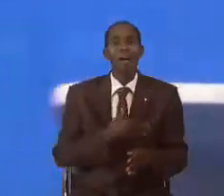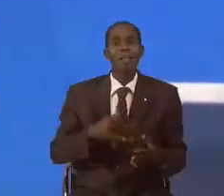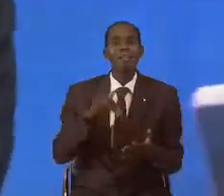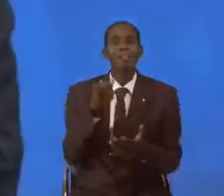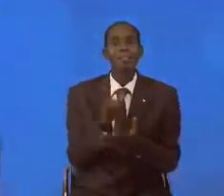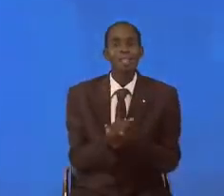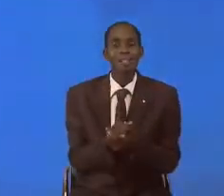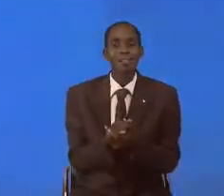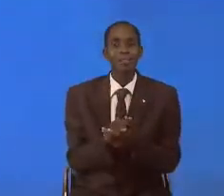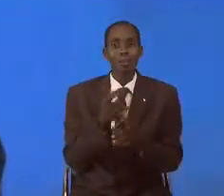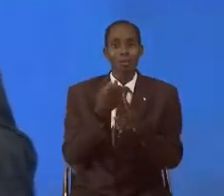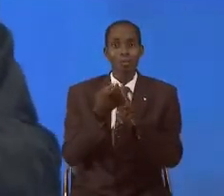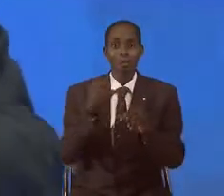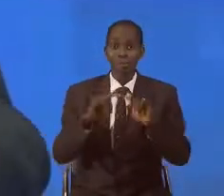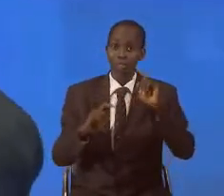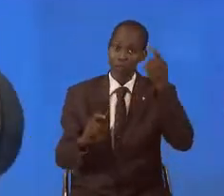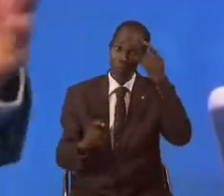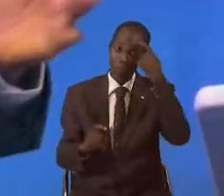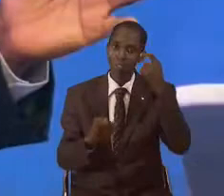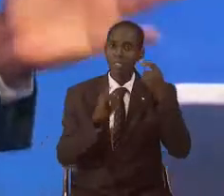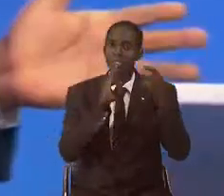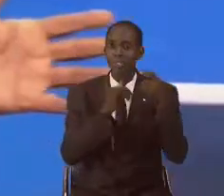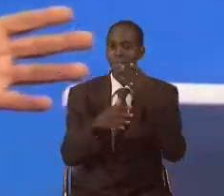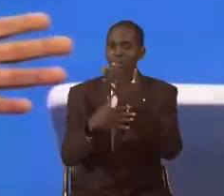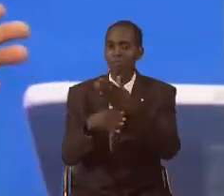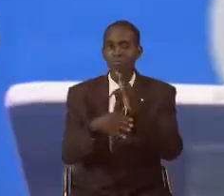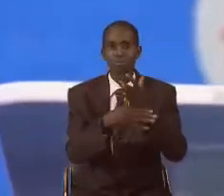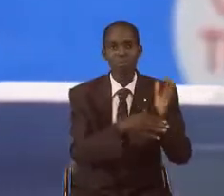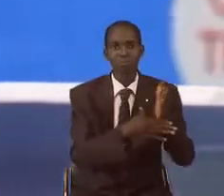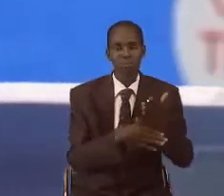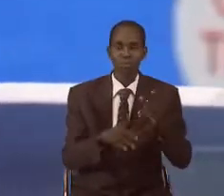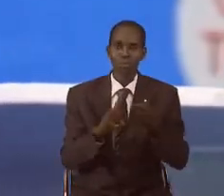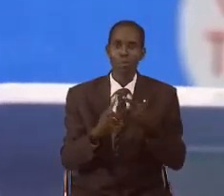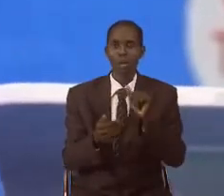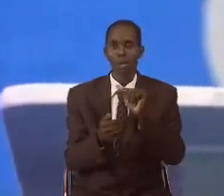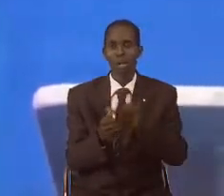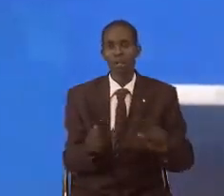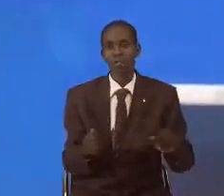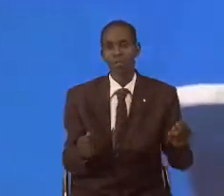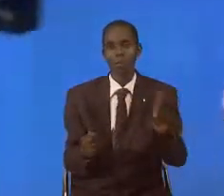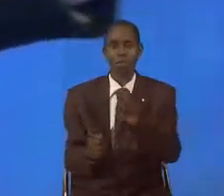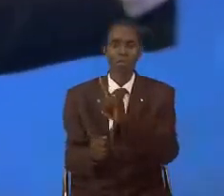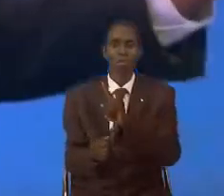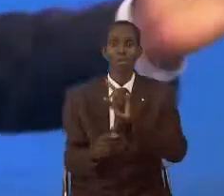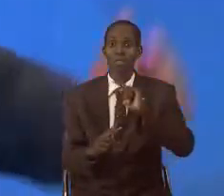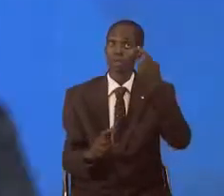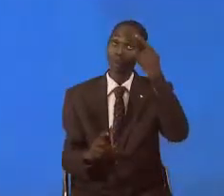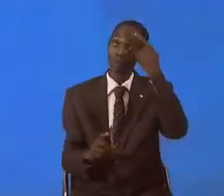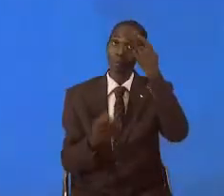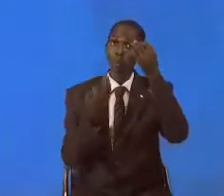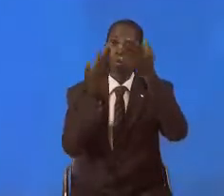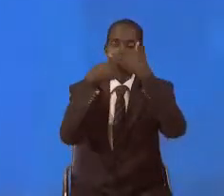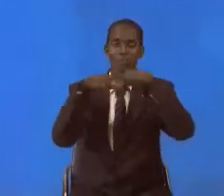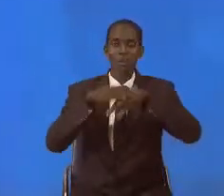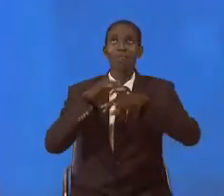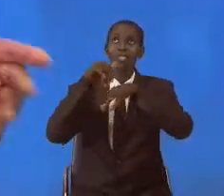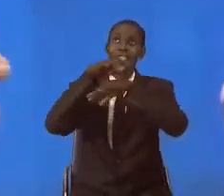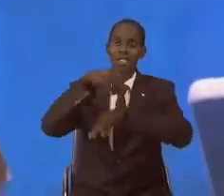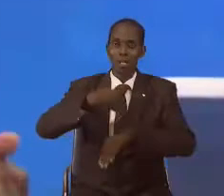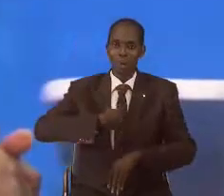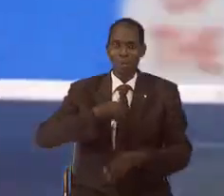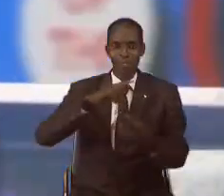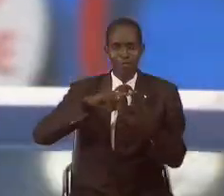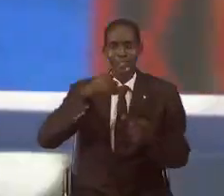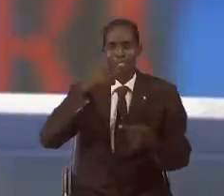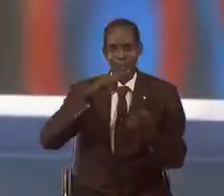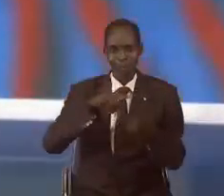lining up, and then that from the government is distributed to everyone.